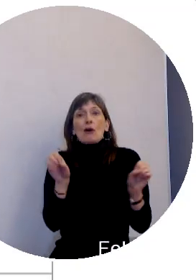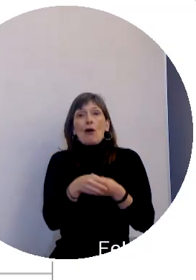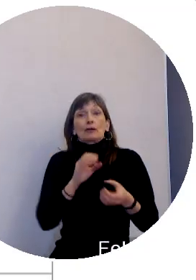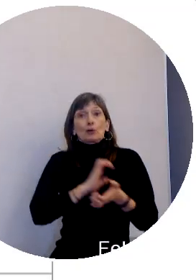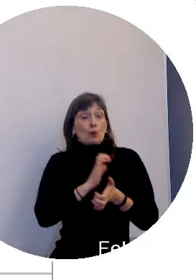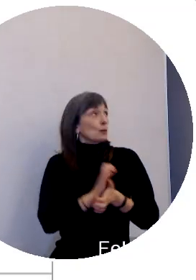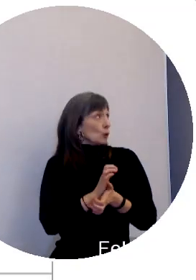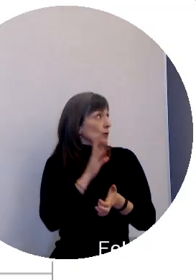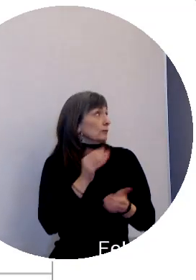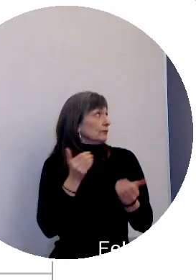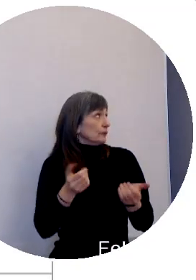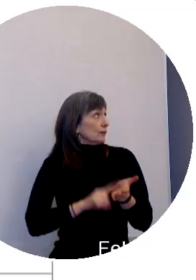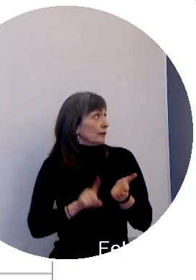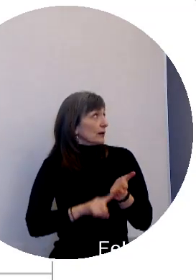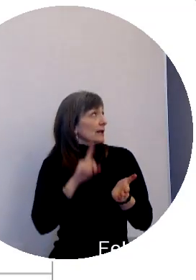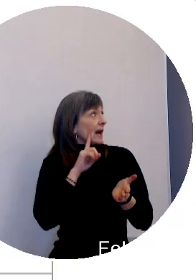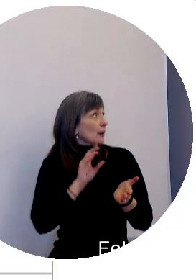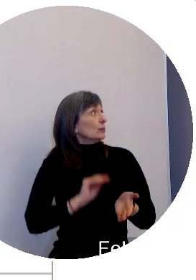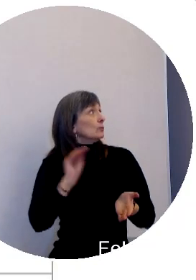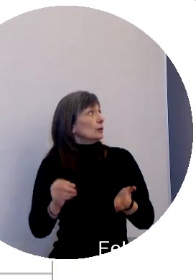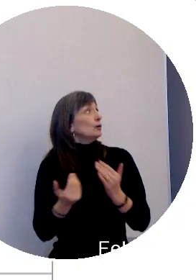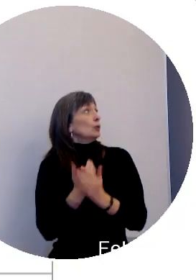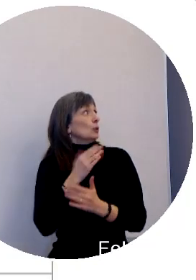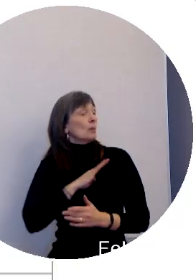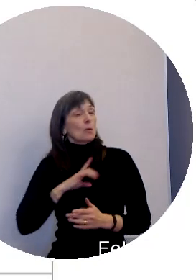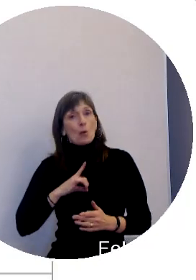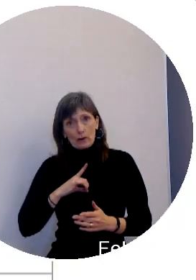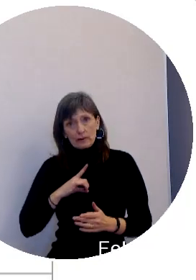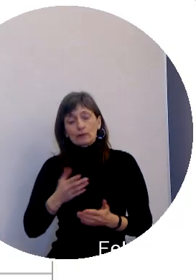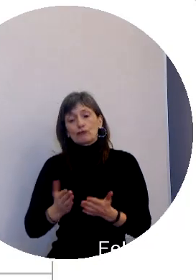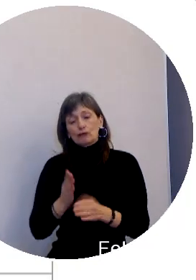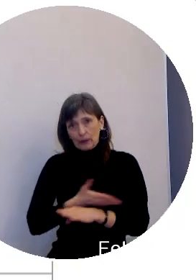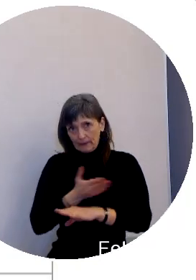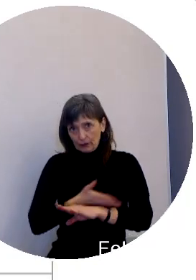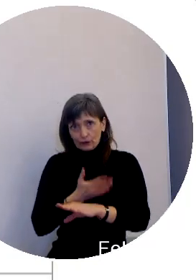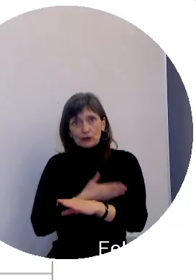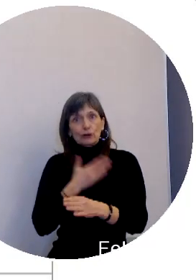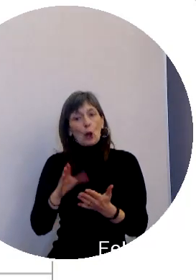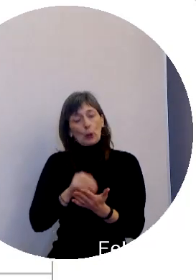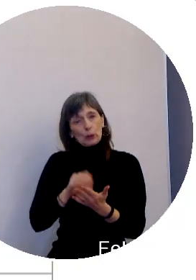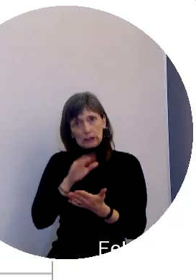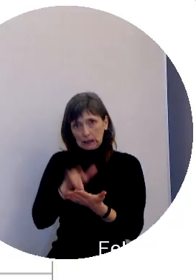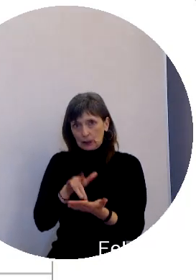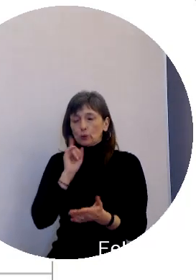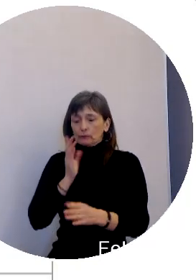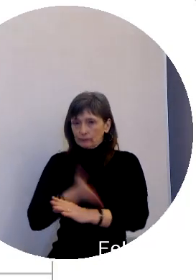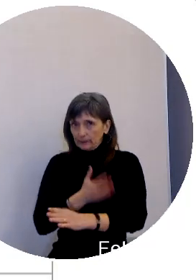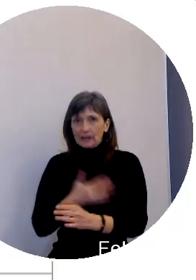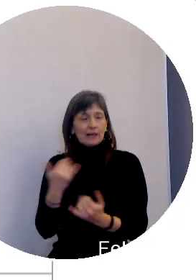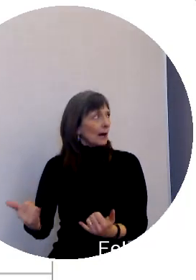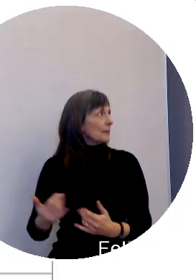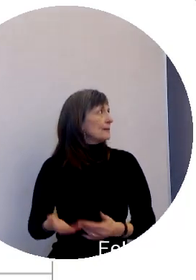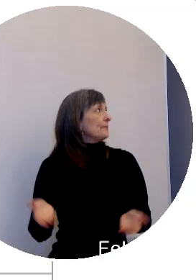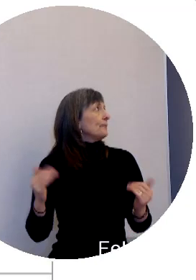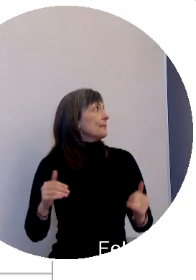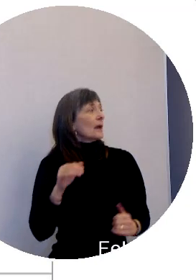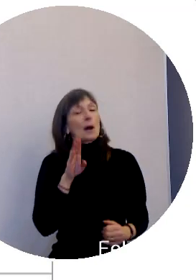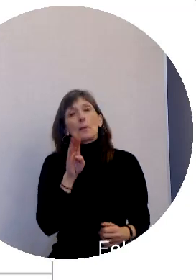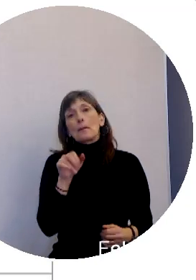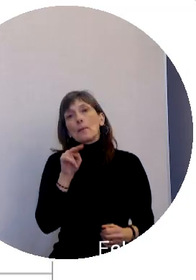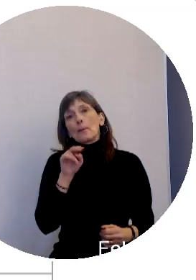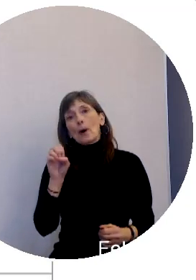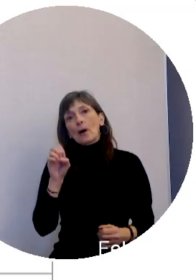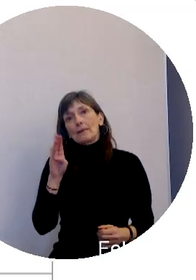Humber Elementary to a new board office there, regional board office and learning center. We also have Bombay